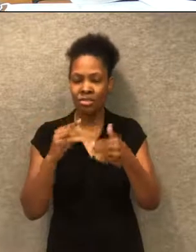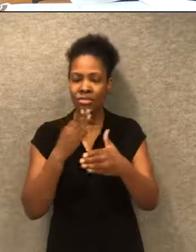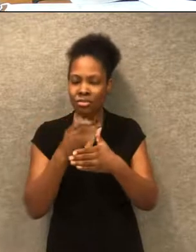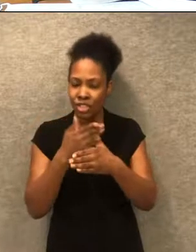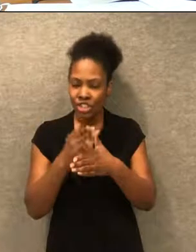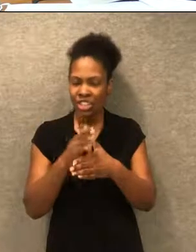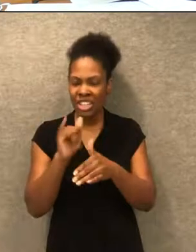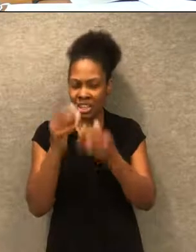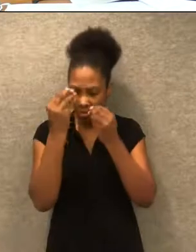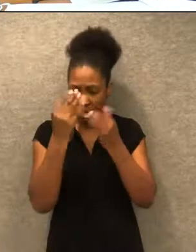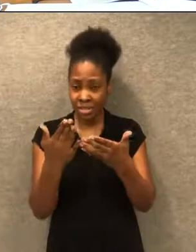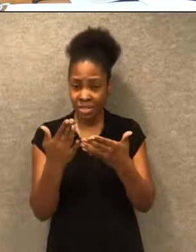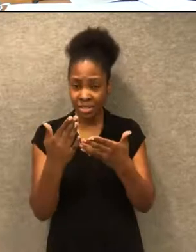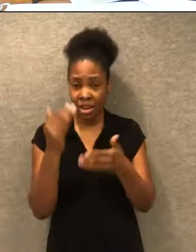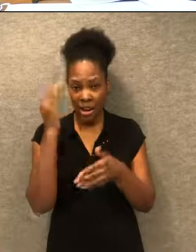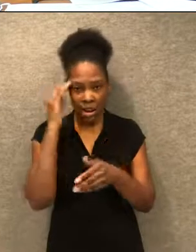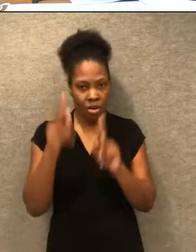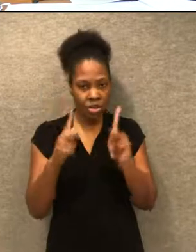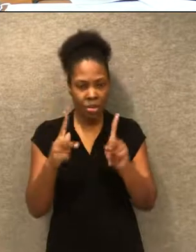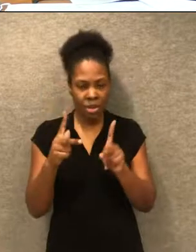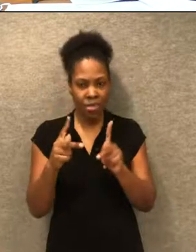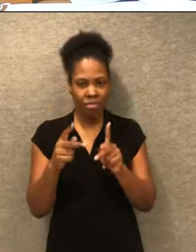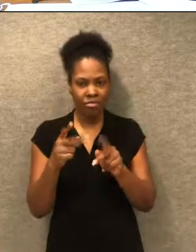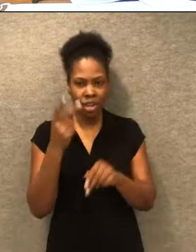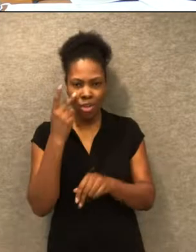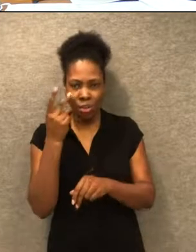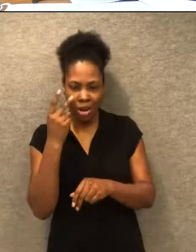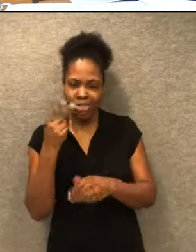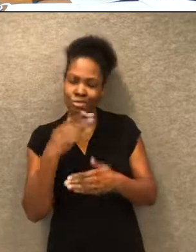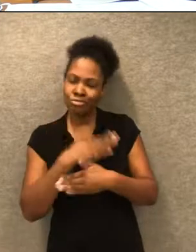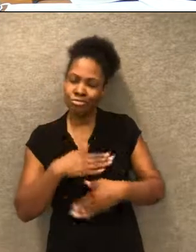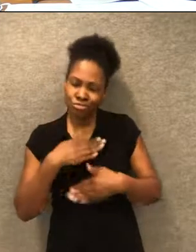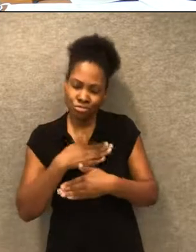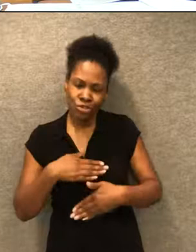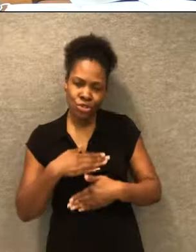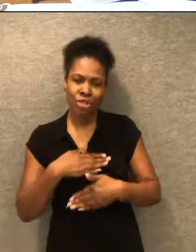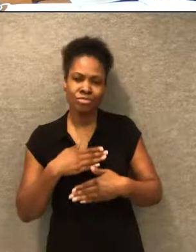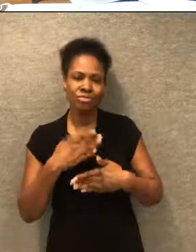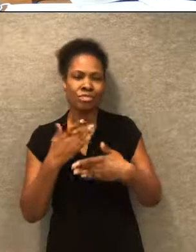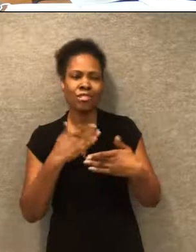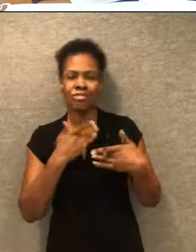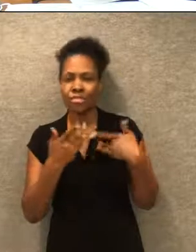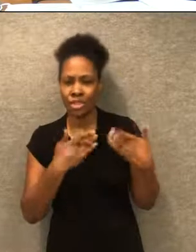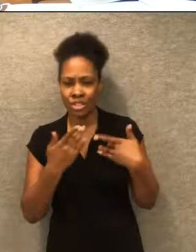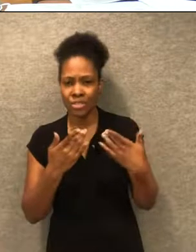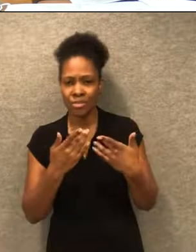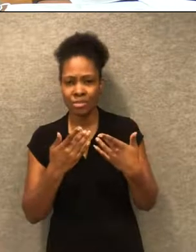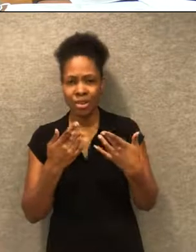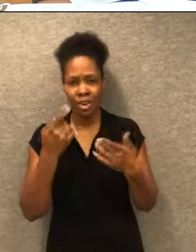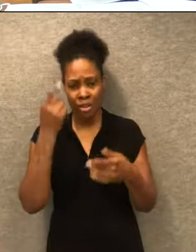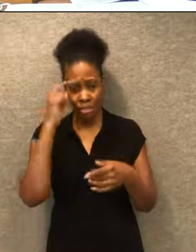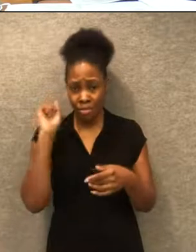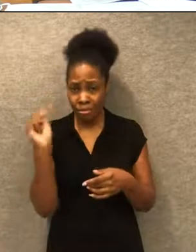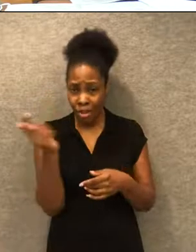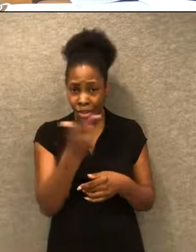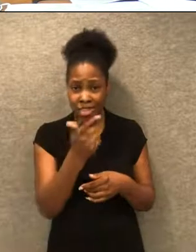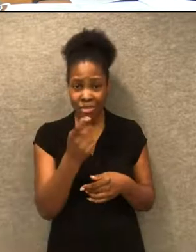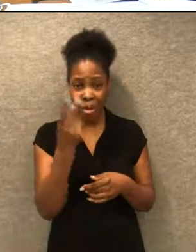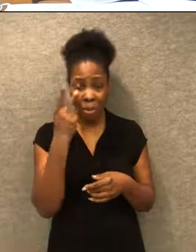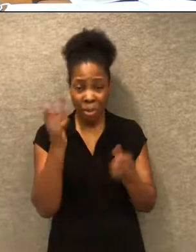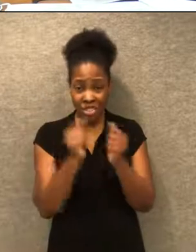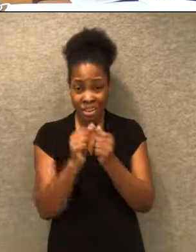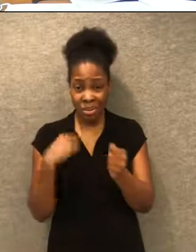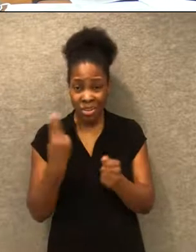And I know that the people watching and enjoying it, and they appreciate it too. And to everyone who's been with us for the